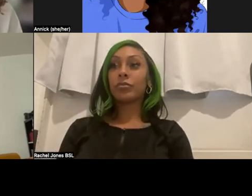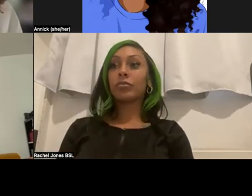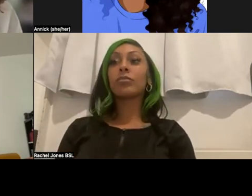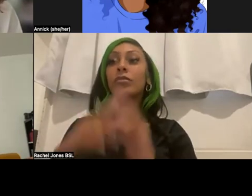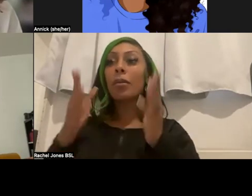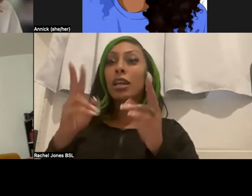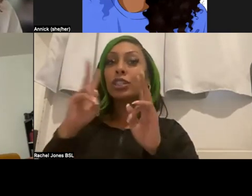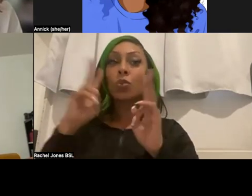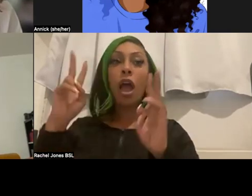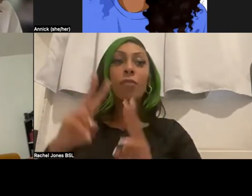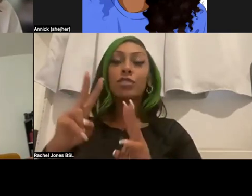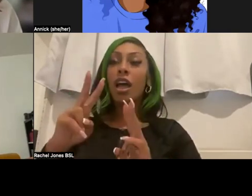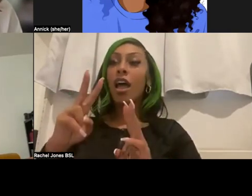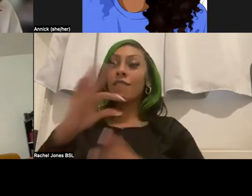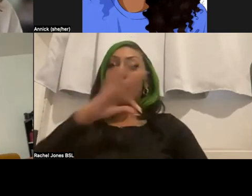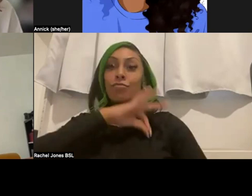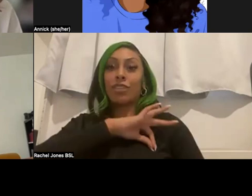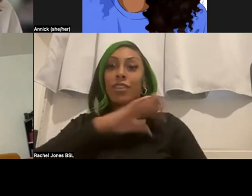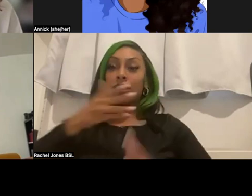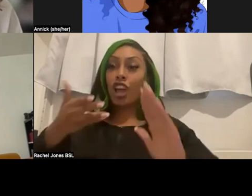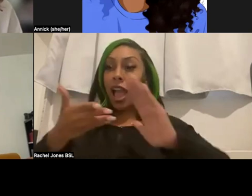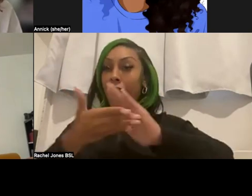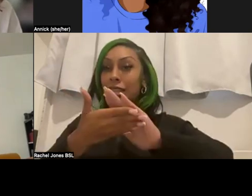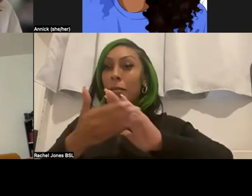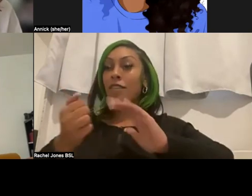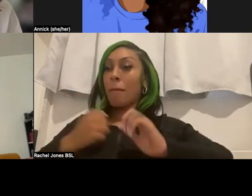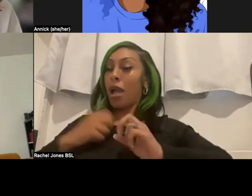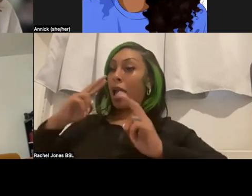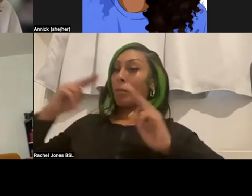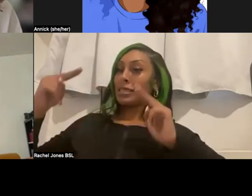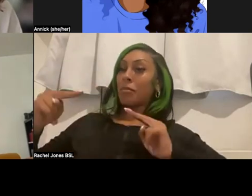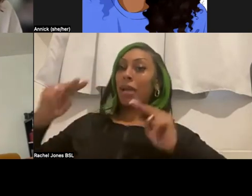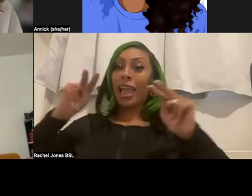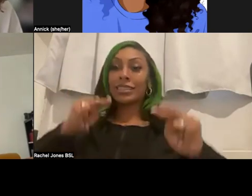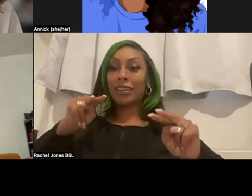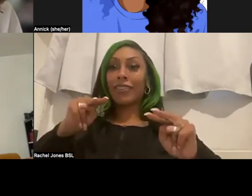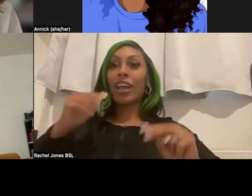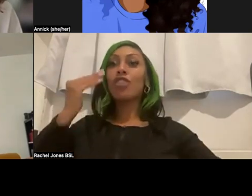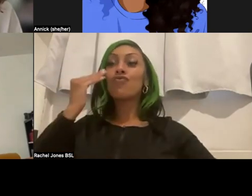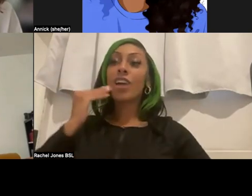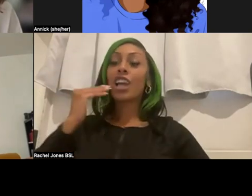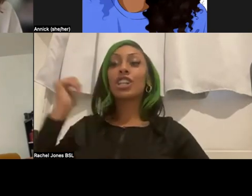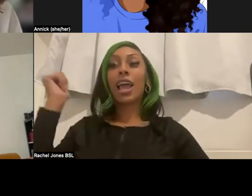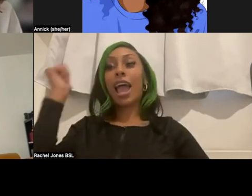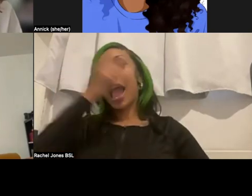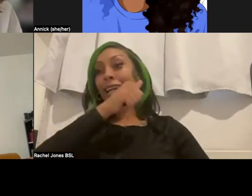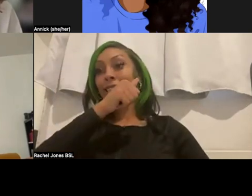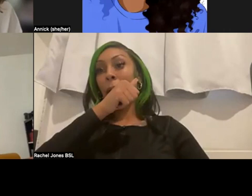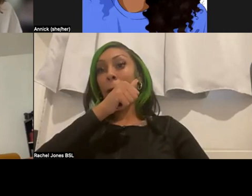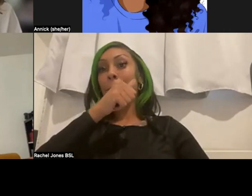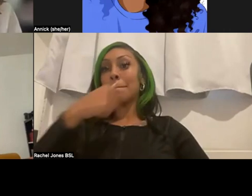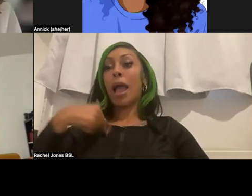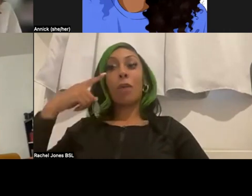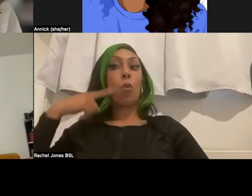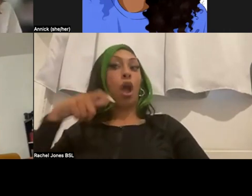the privileges that underpin aspects of my perspective, particularly racial and academic, since I'm a white person